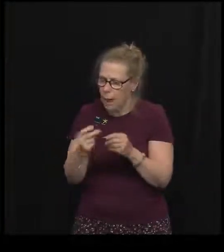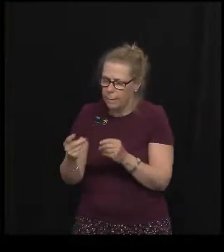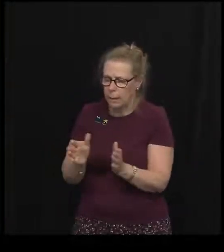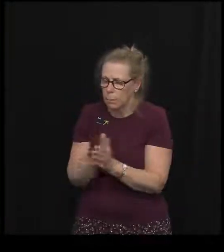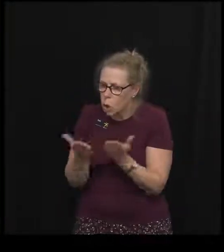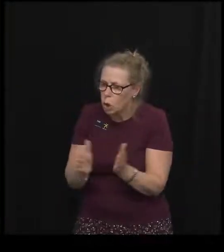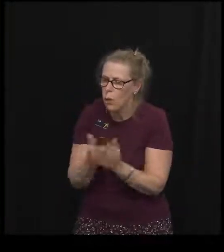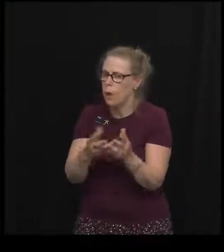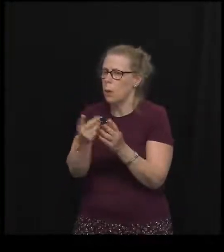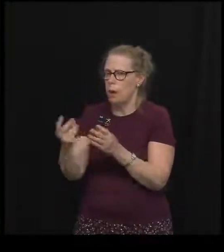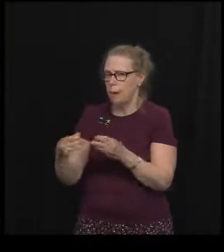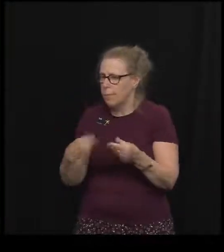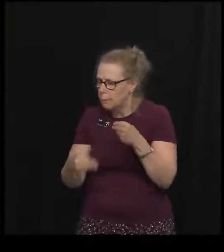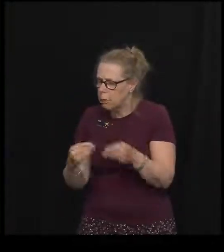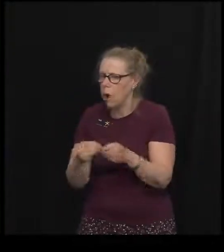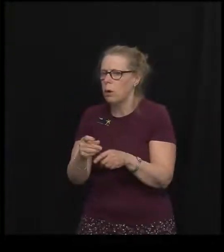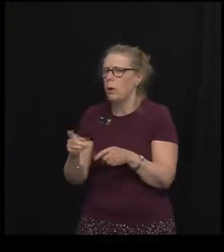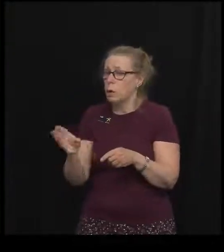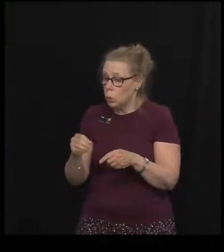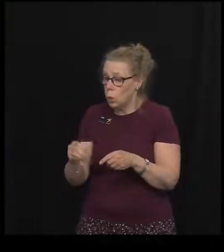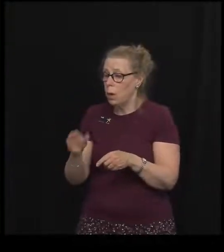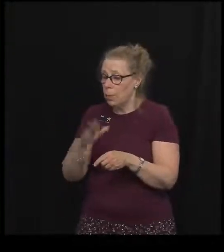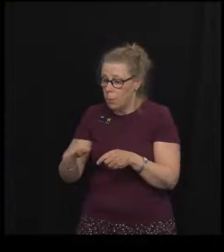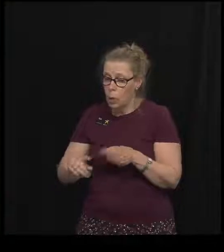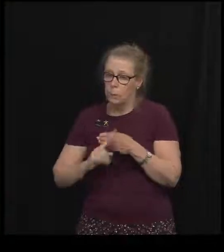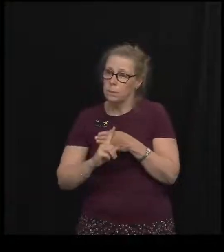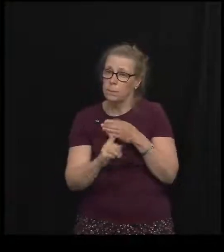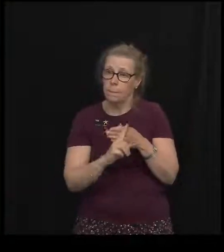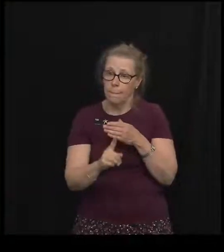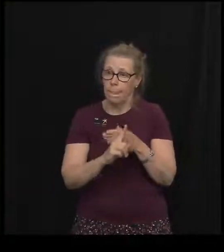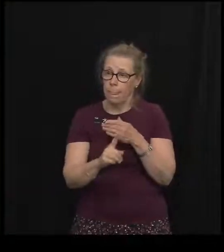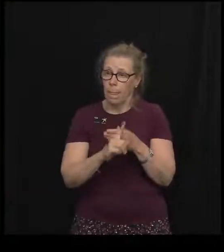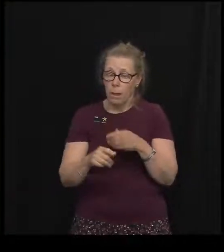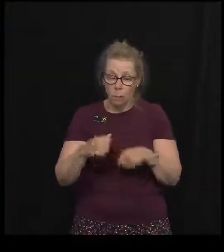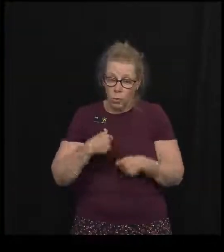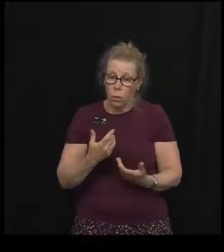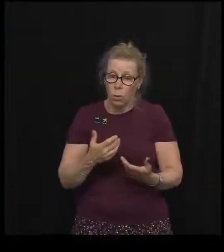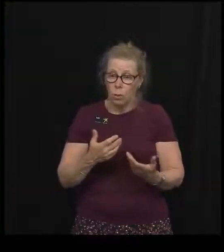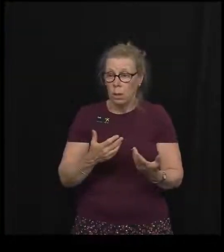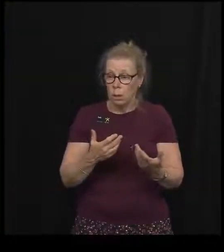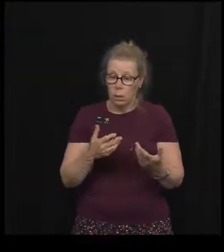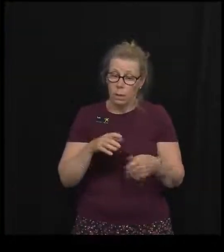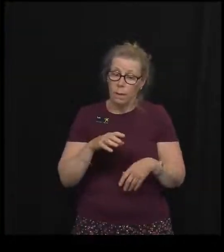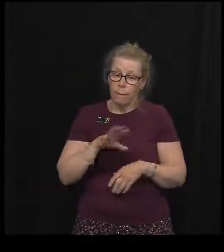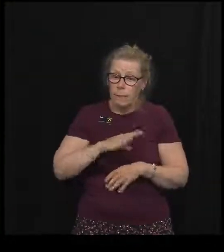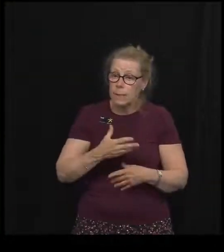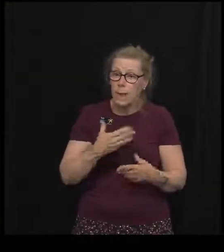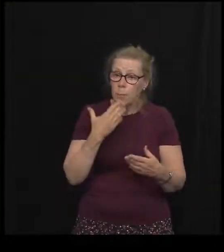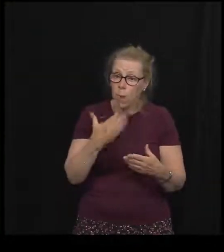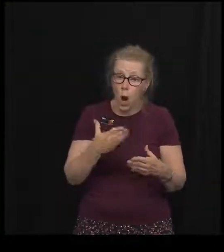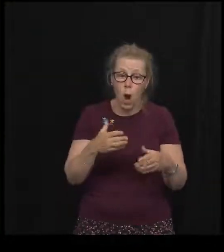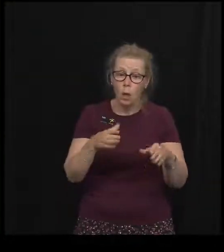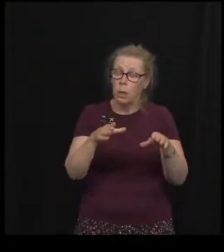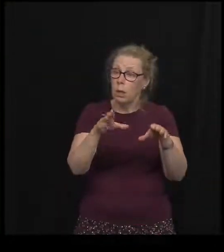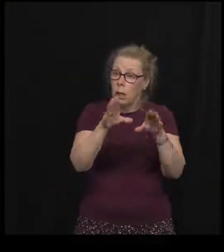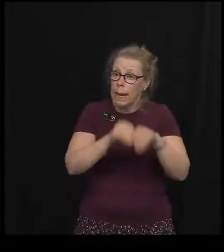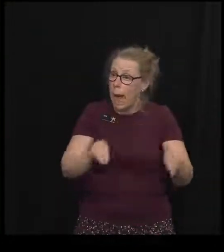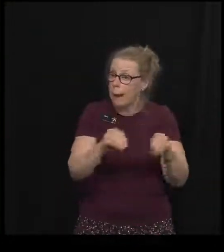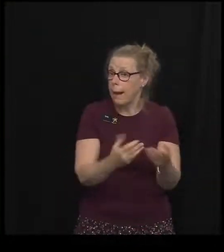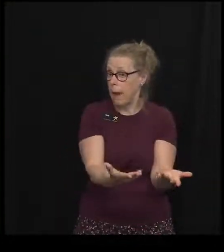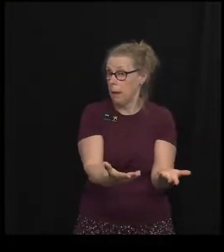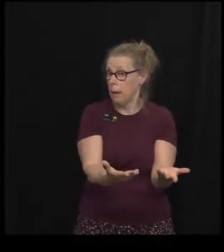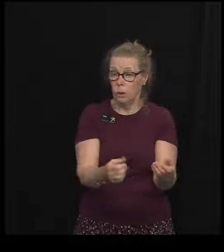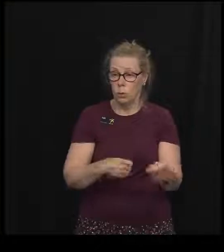then their child would go to school and would find no teachers, or they would go to the health center and there would be no health worker. And so